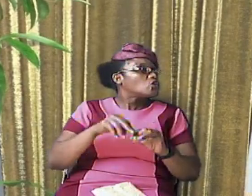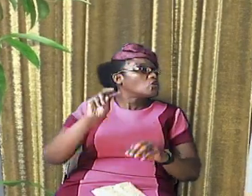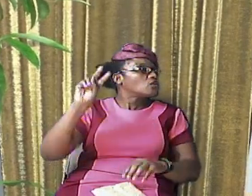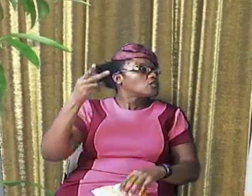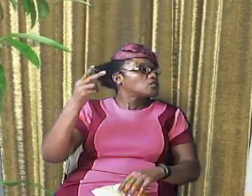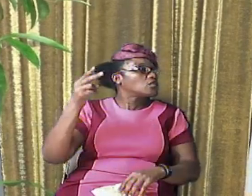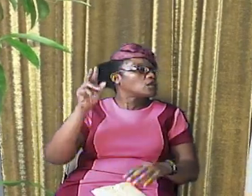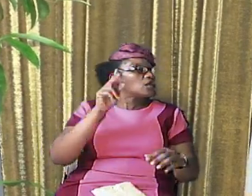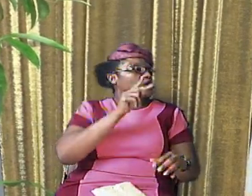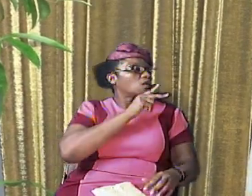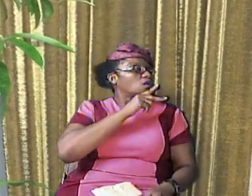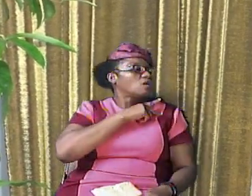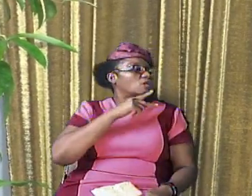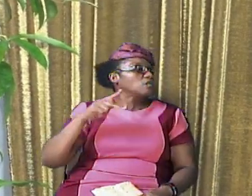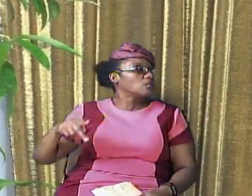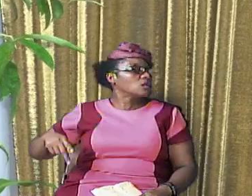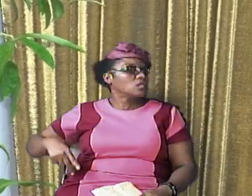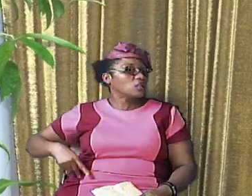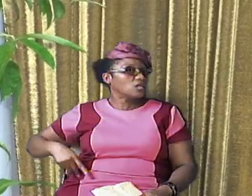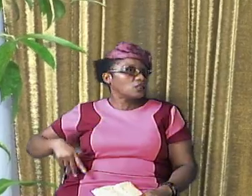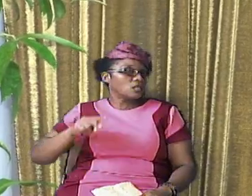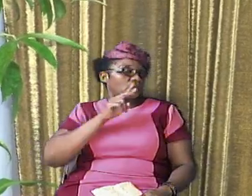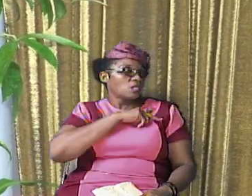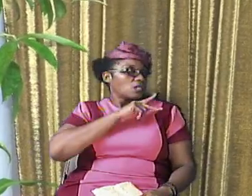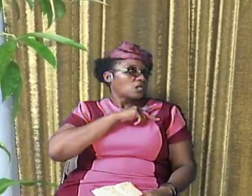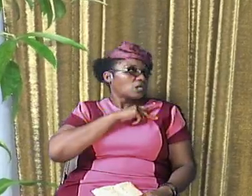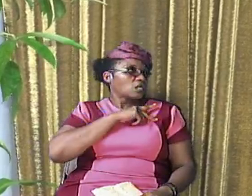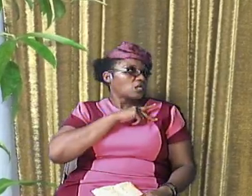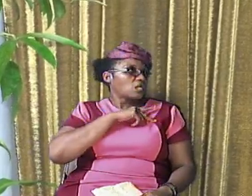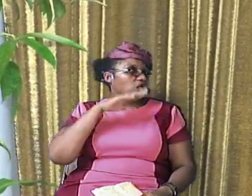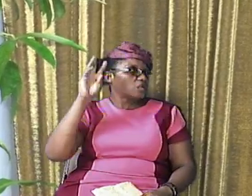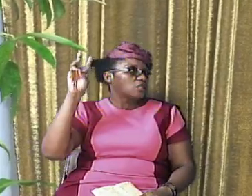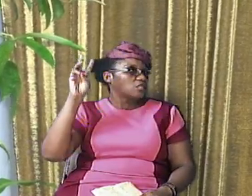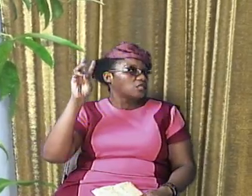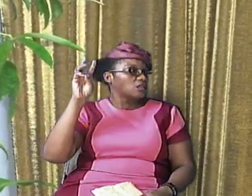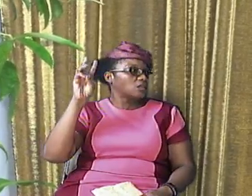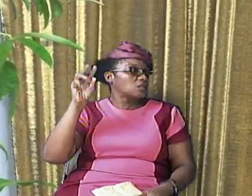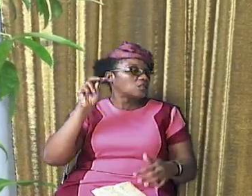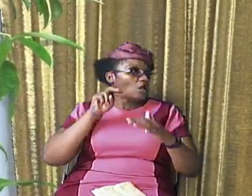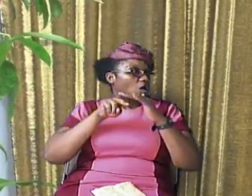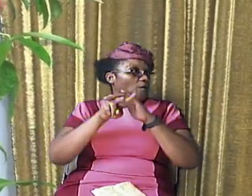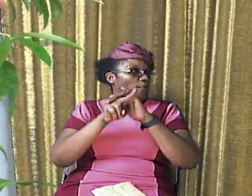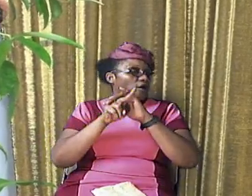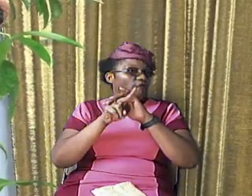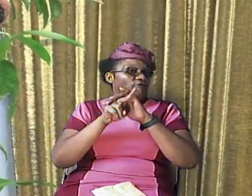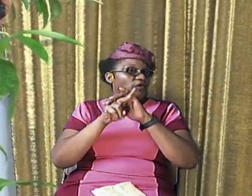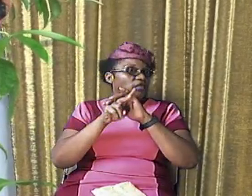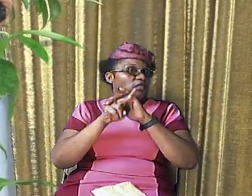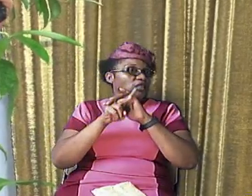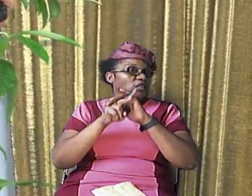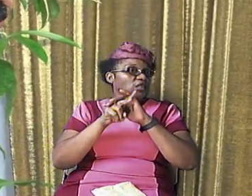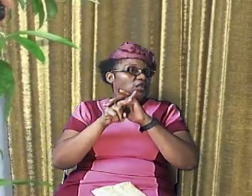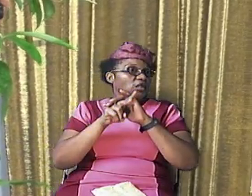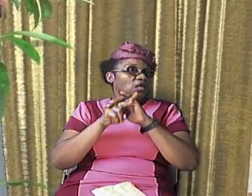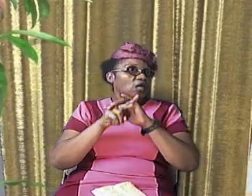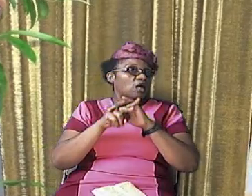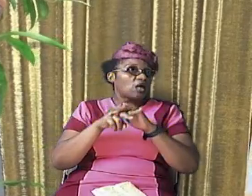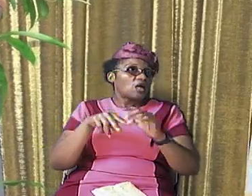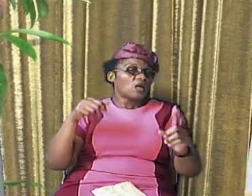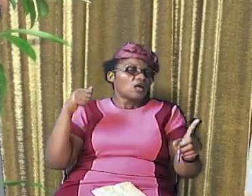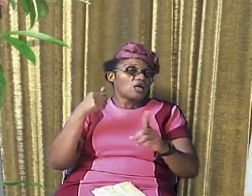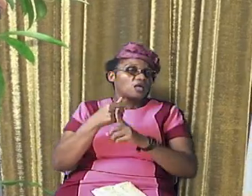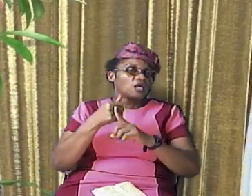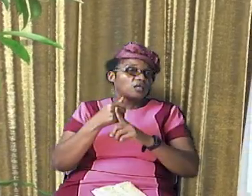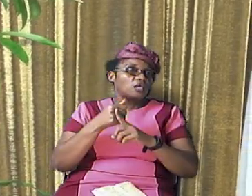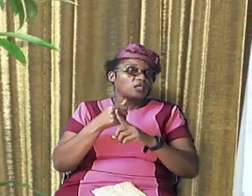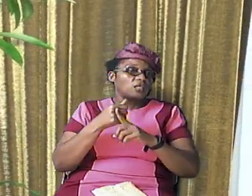chapter 6. My God, the prophet Elisha and his servant was under attack, hallelujah, by the